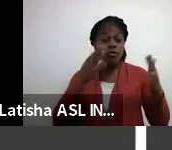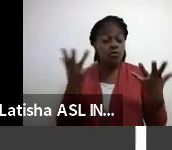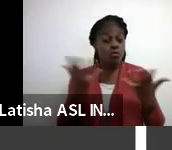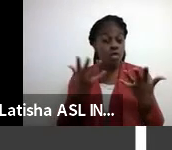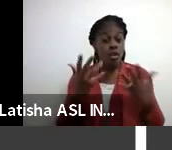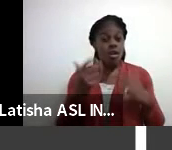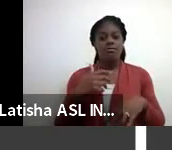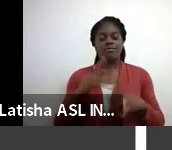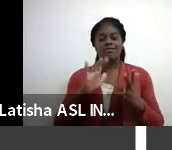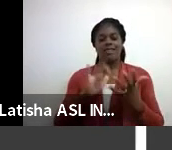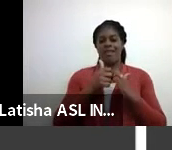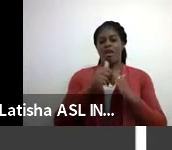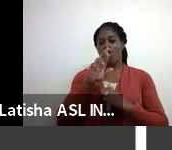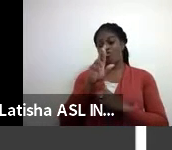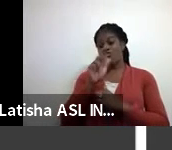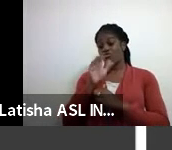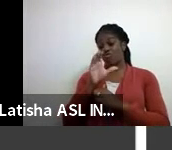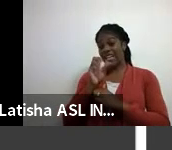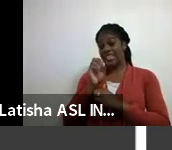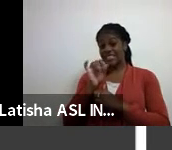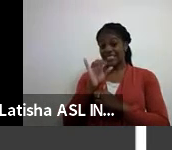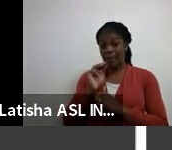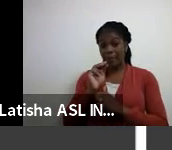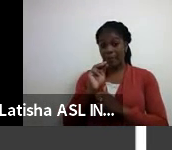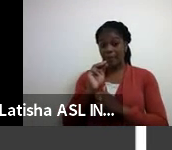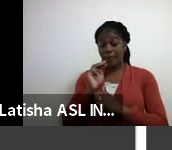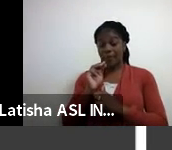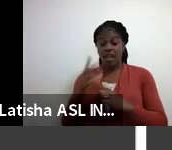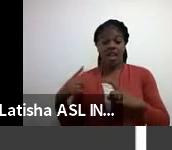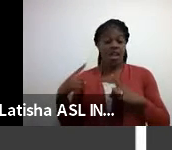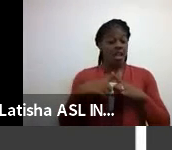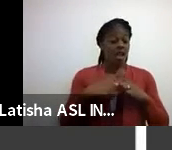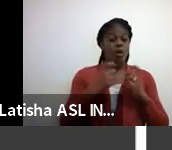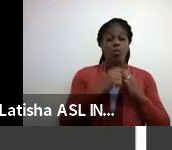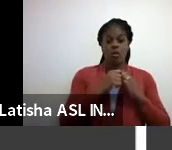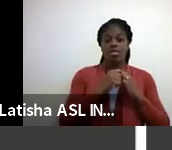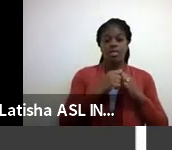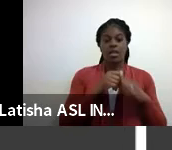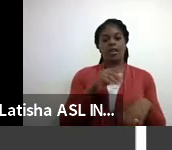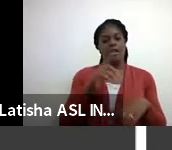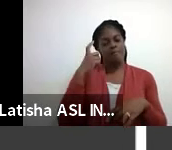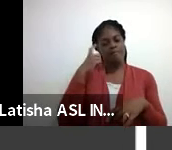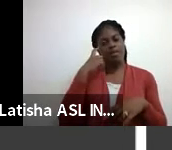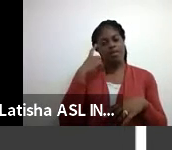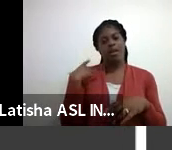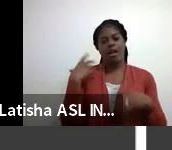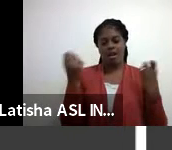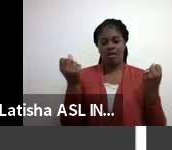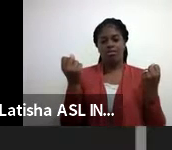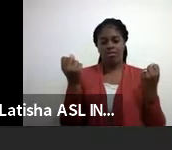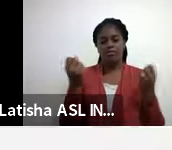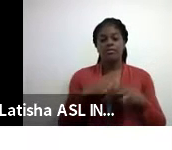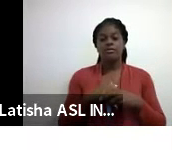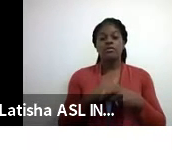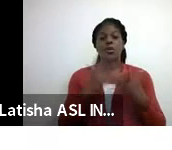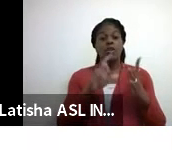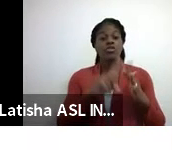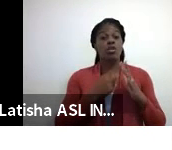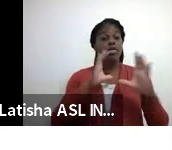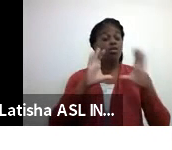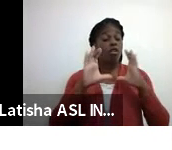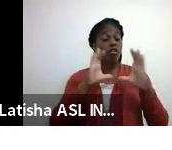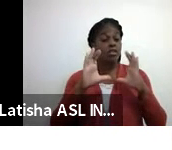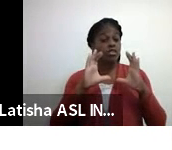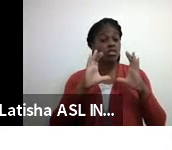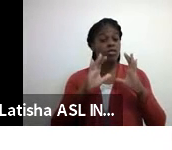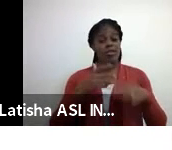on how racism intersects with mental health. And so today, we want to start off with a conversation